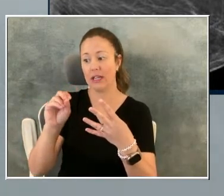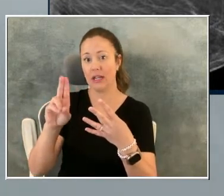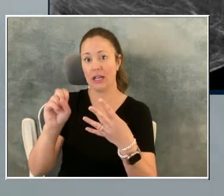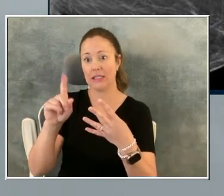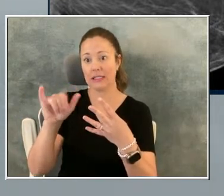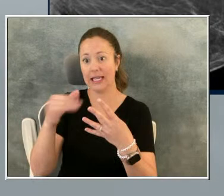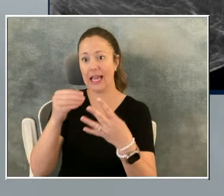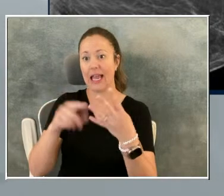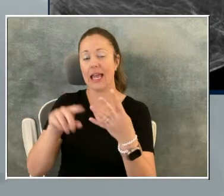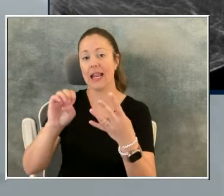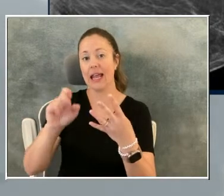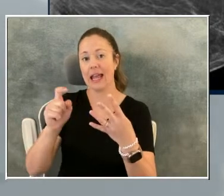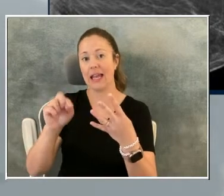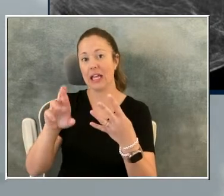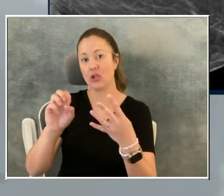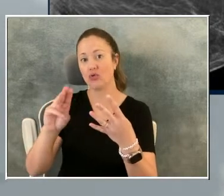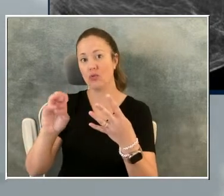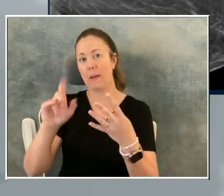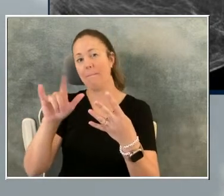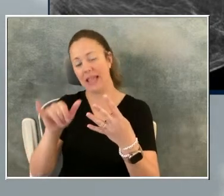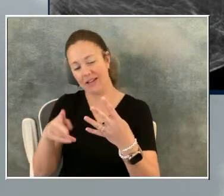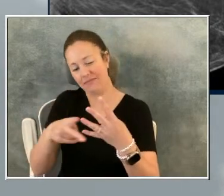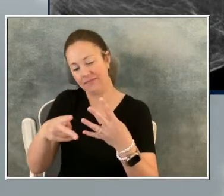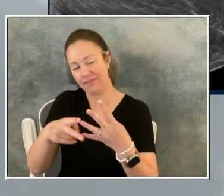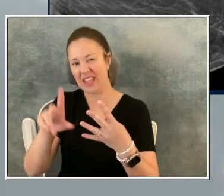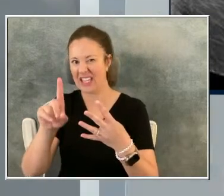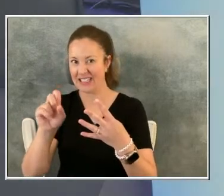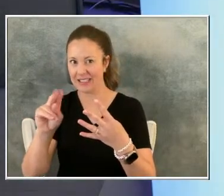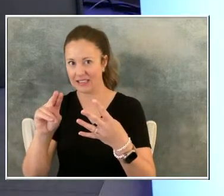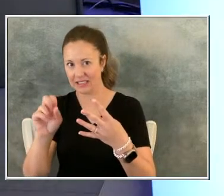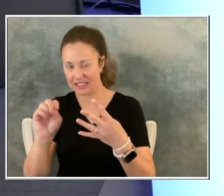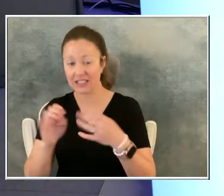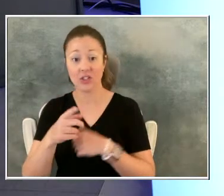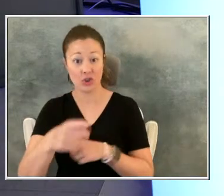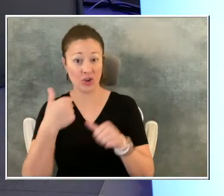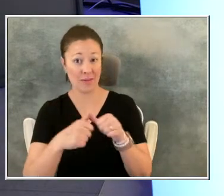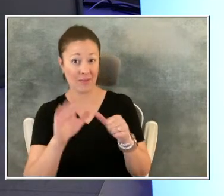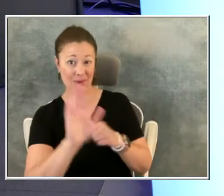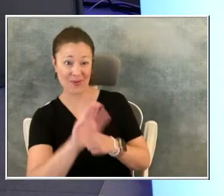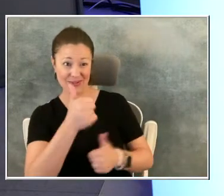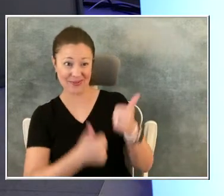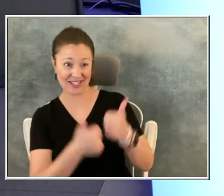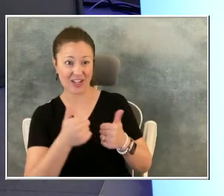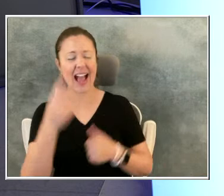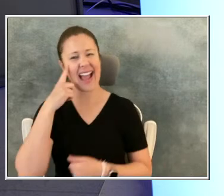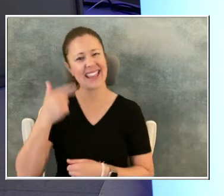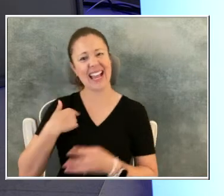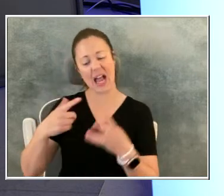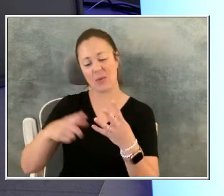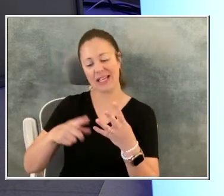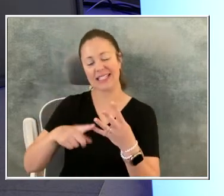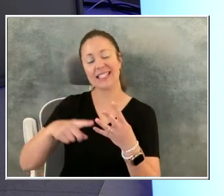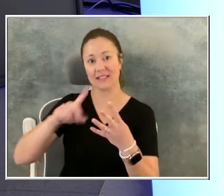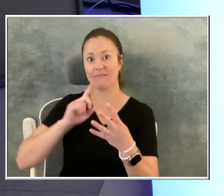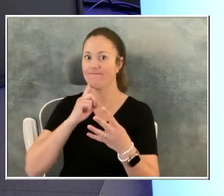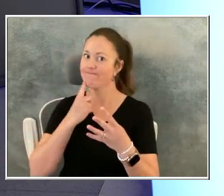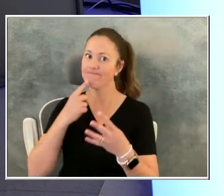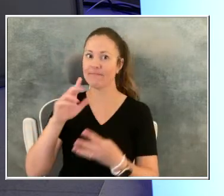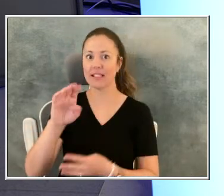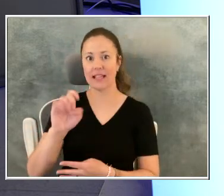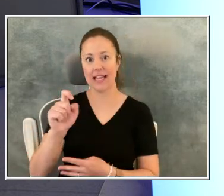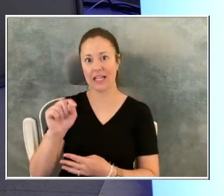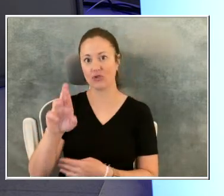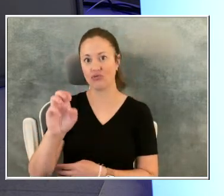screening exams. So Katie, do you remember which category you fell in on those 2 on the right? I think I was extremely dense. Extremely dense. This